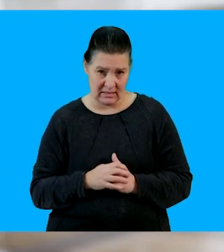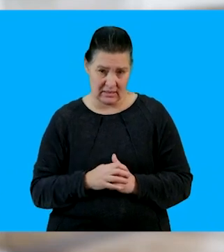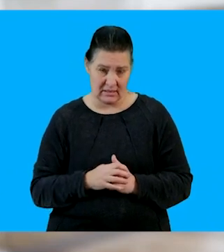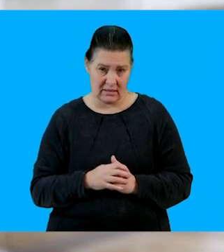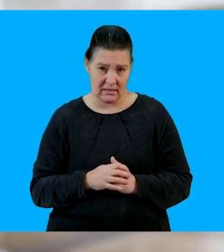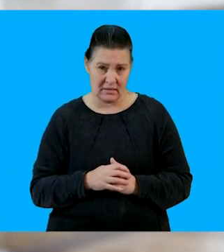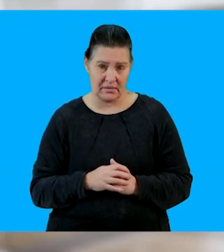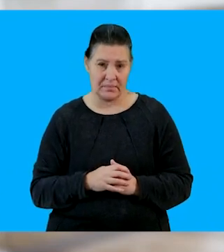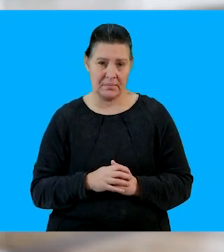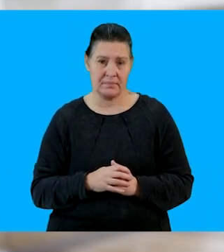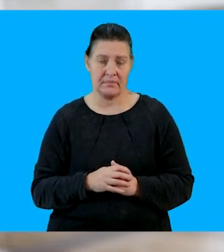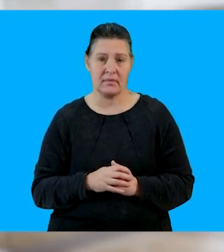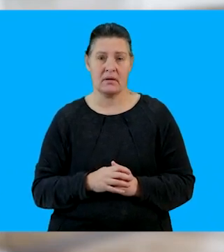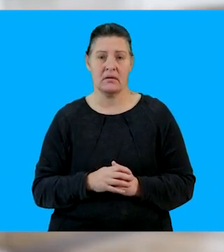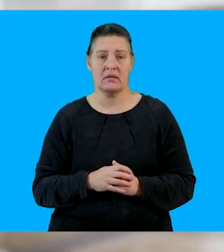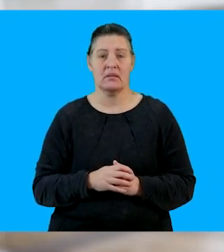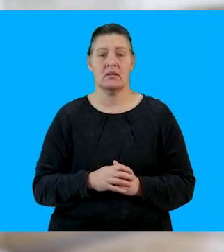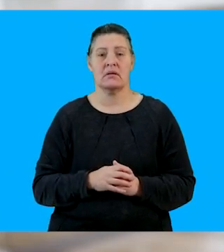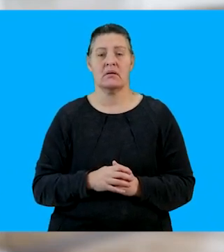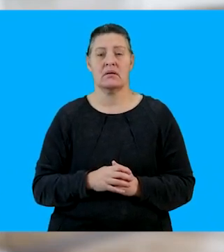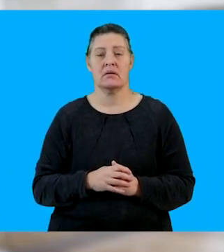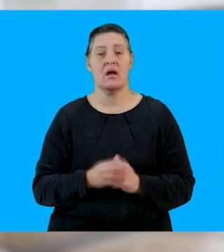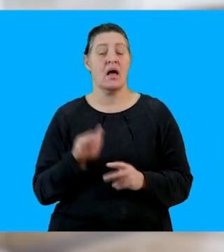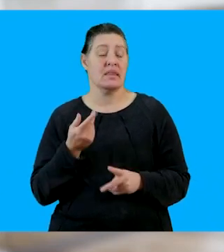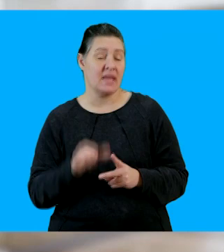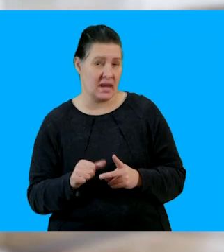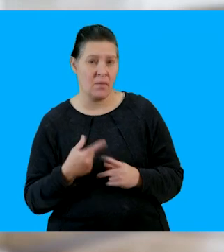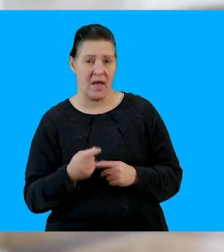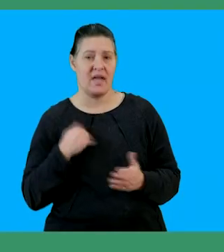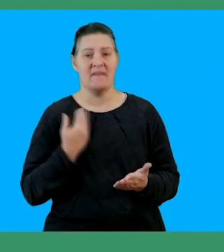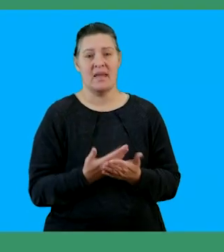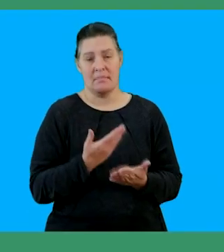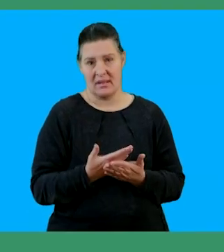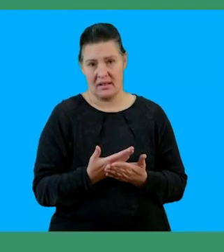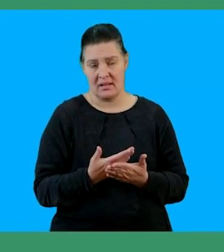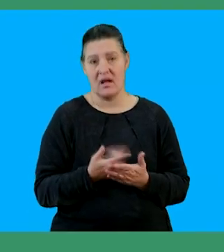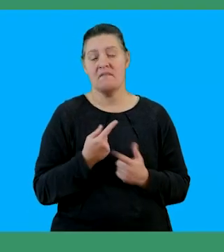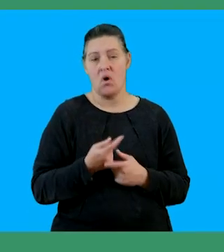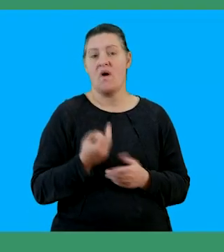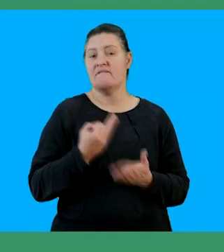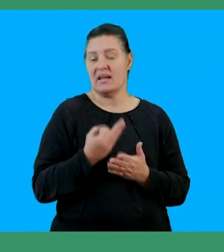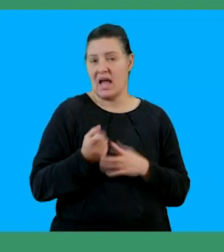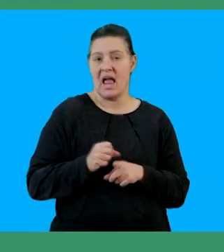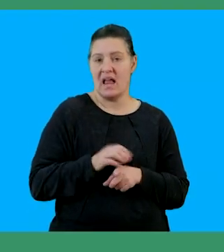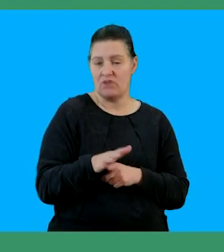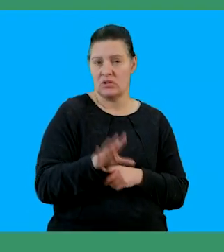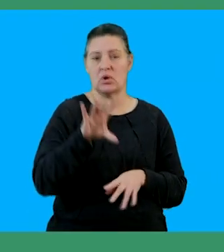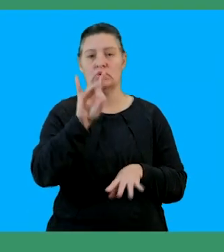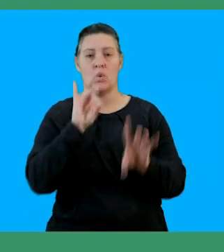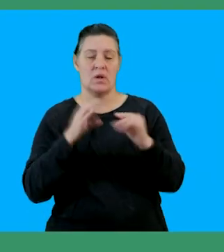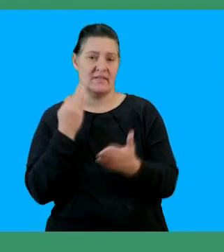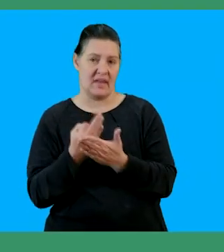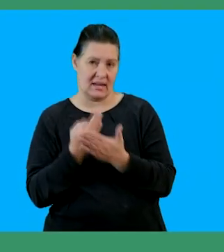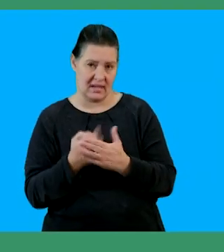that particular money that we have borrowed actually. Then we have availability as a factor that influences the choice